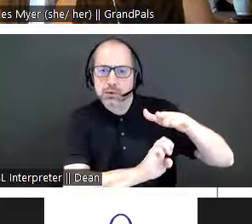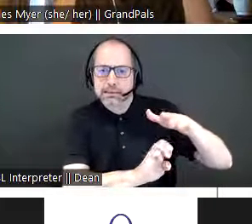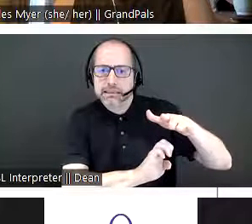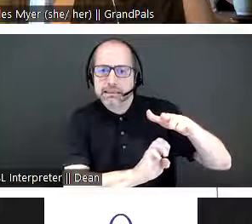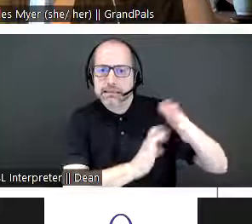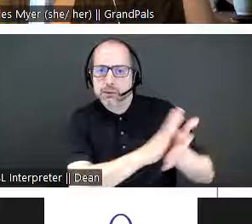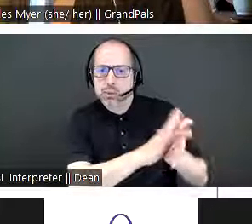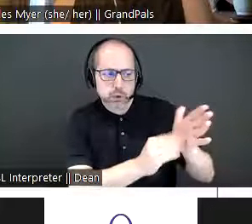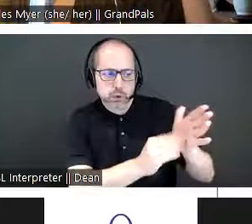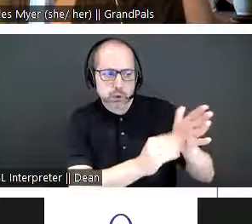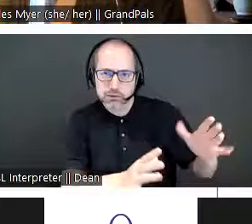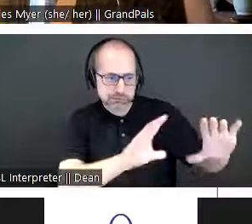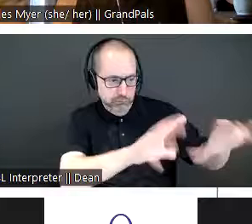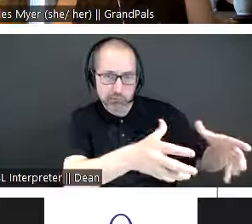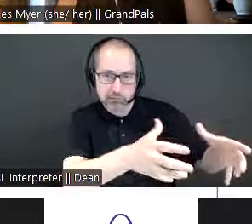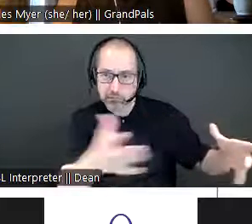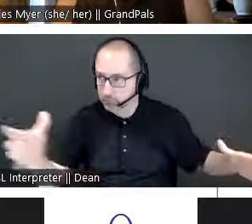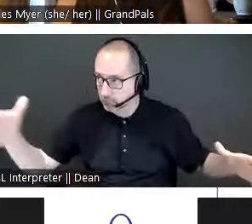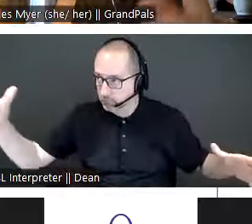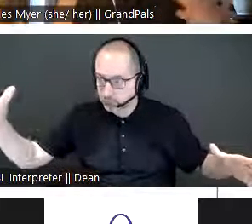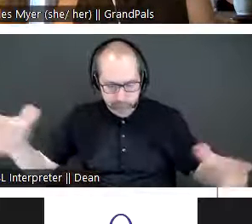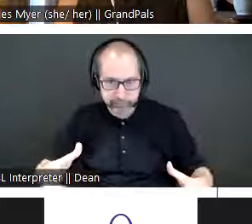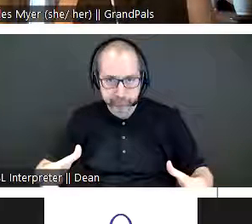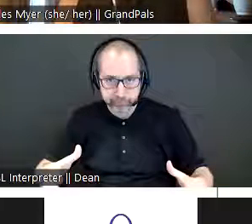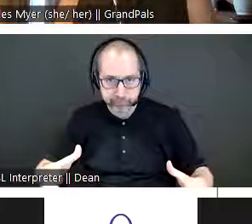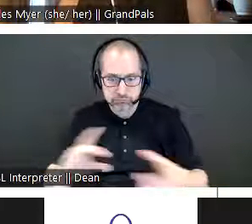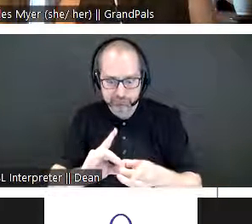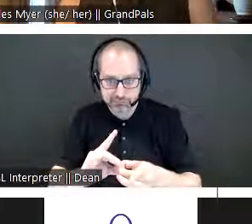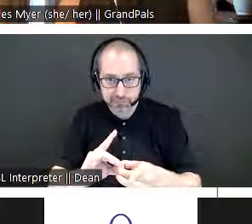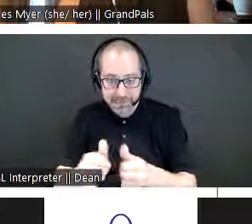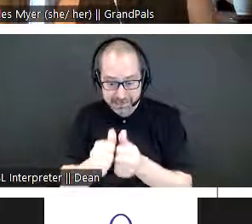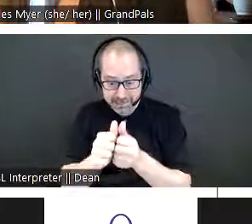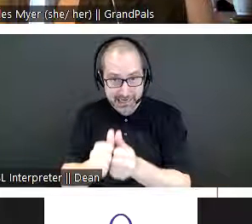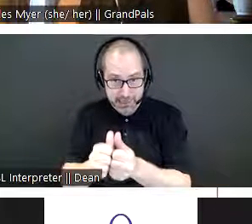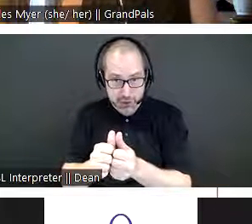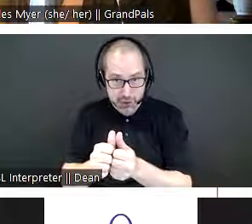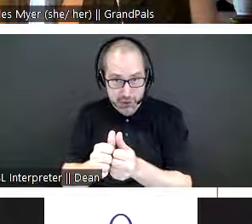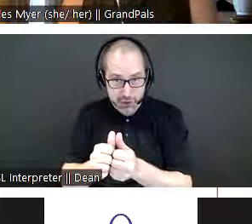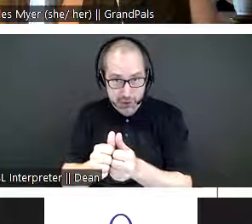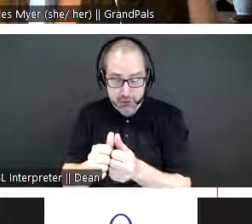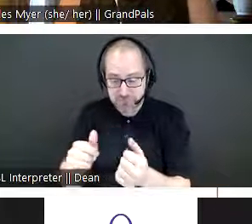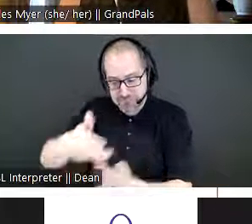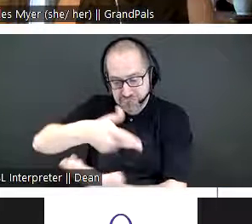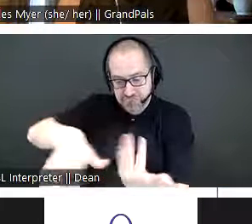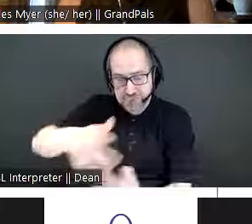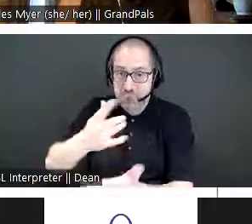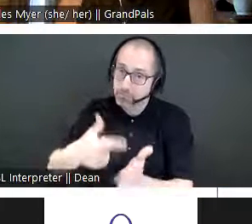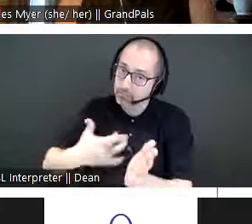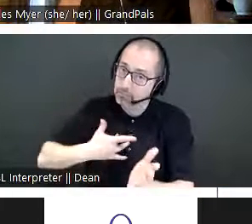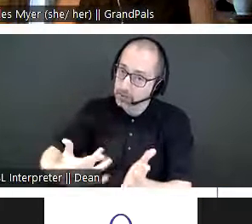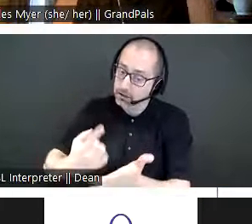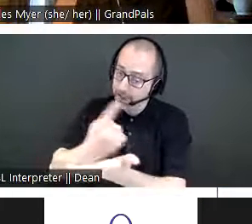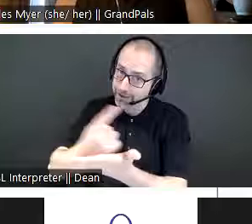students. And together, the GrandPals and the elementary school students meet generally on a weekly